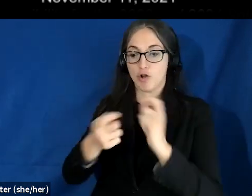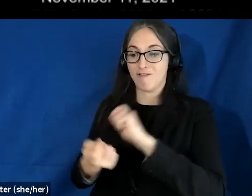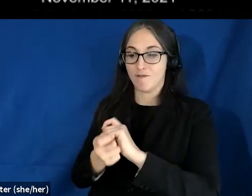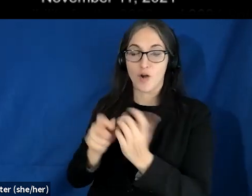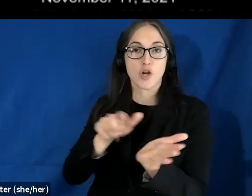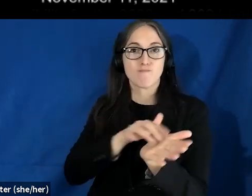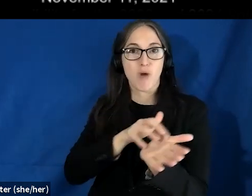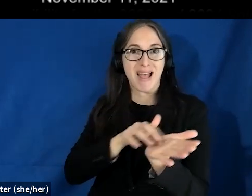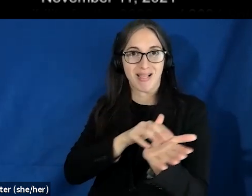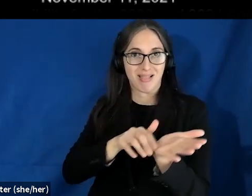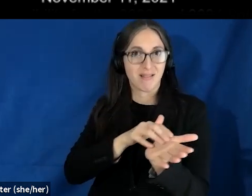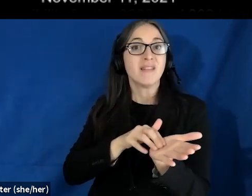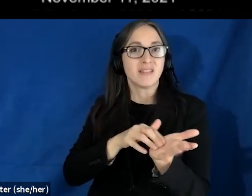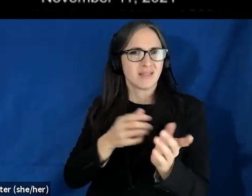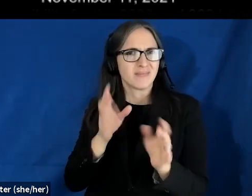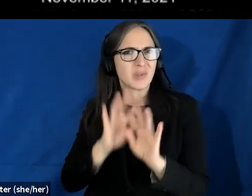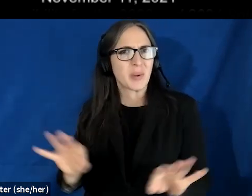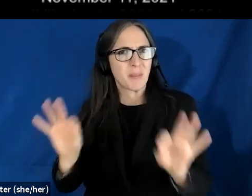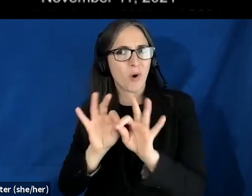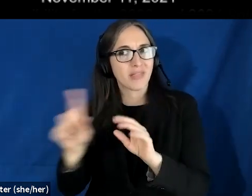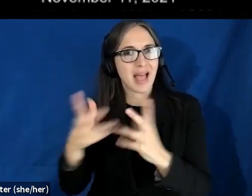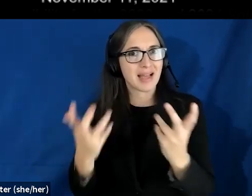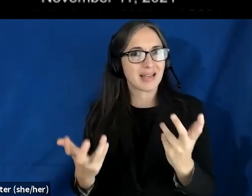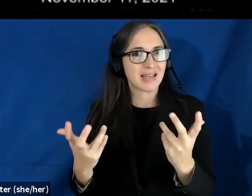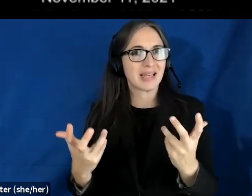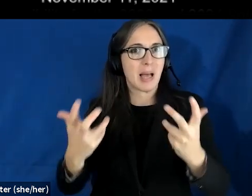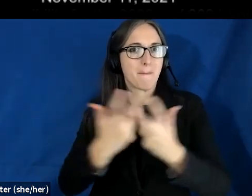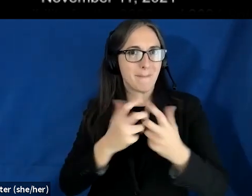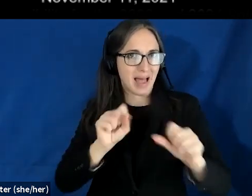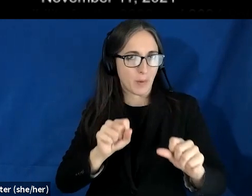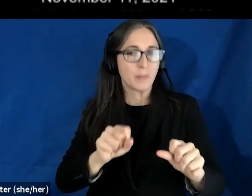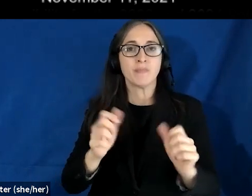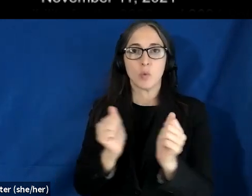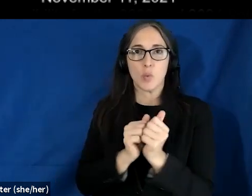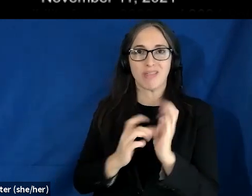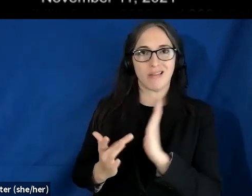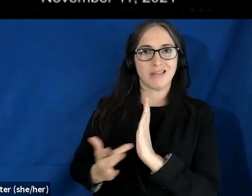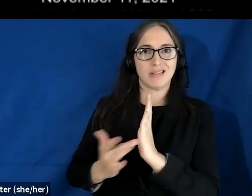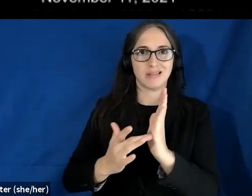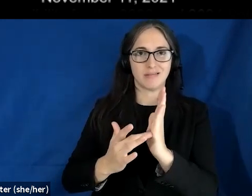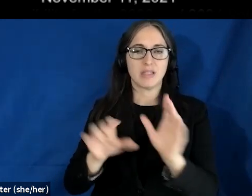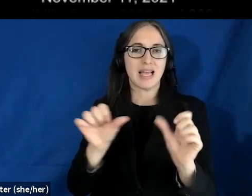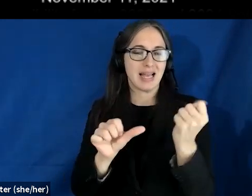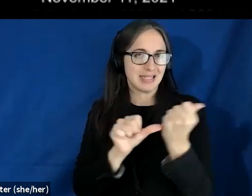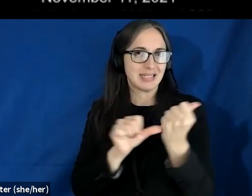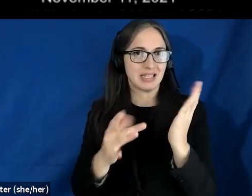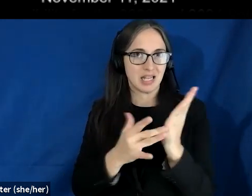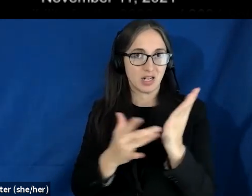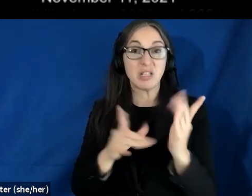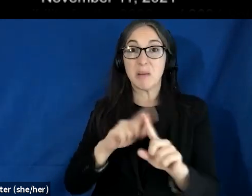compatible with those assistive technologies. But again, universal design of technology minimizes the need for those assistive